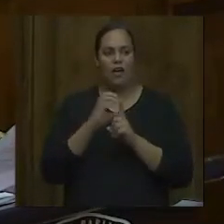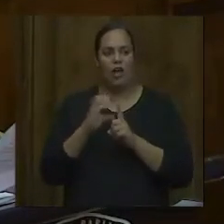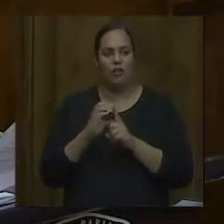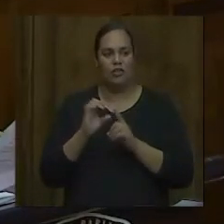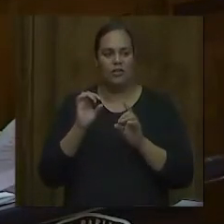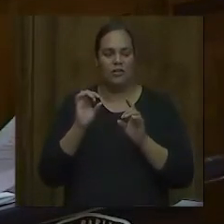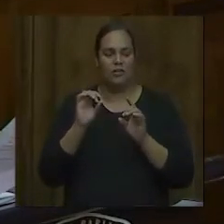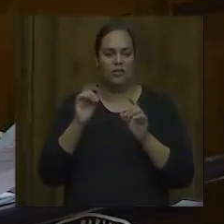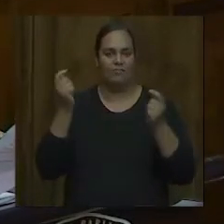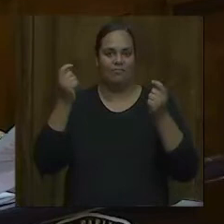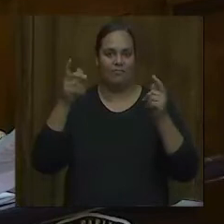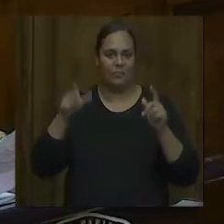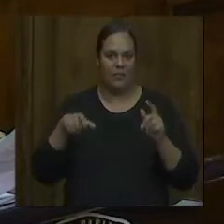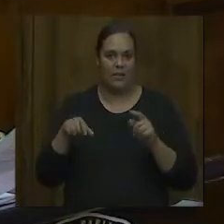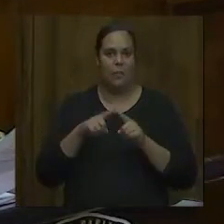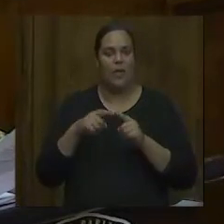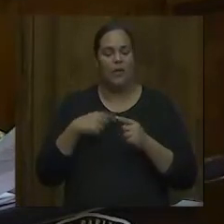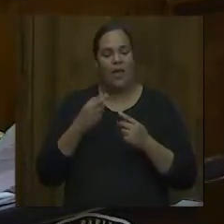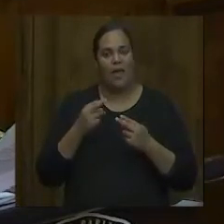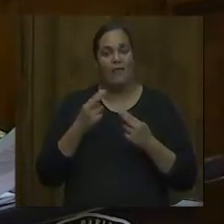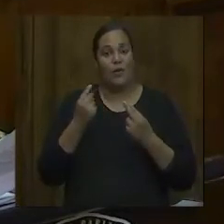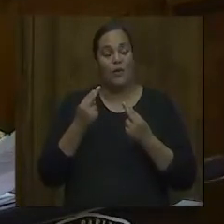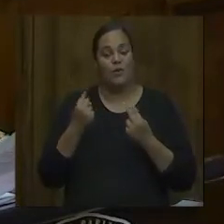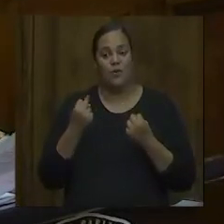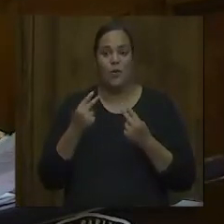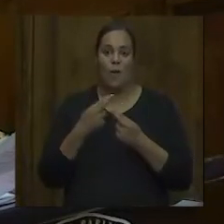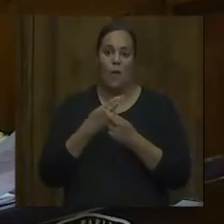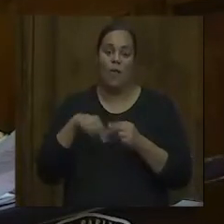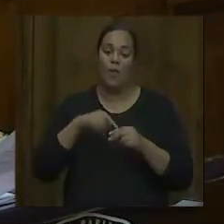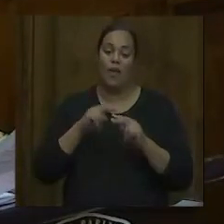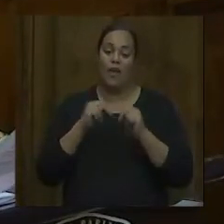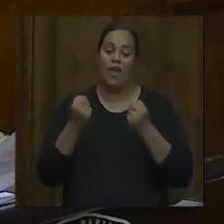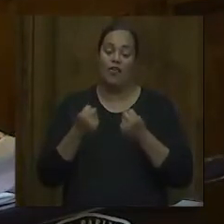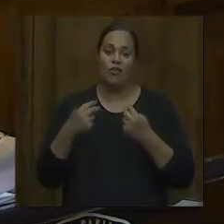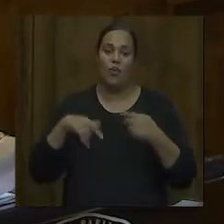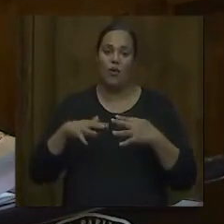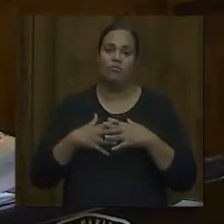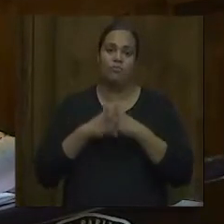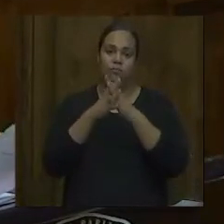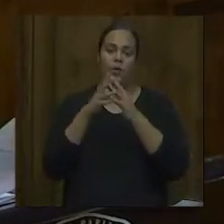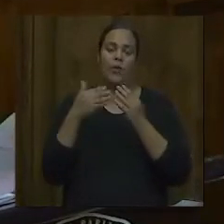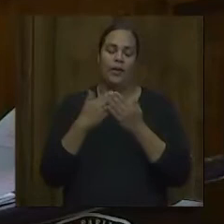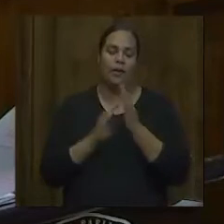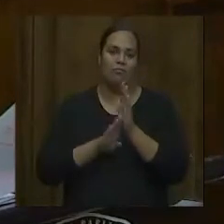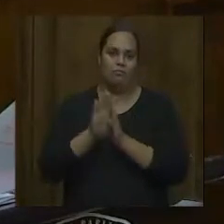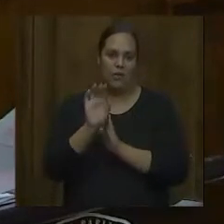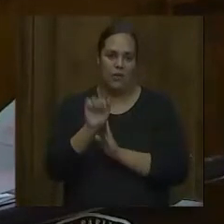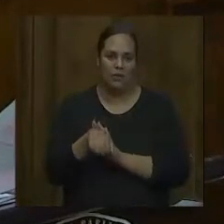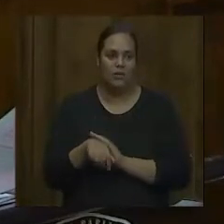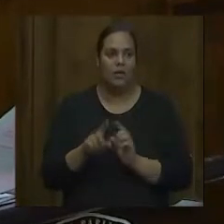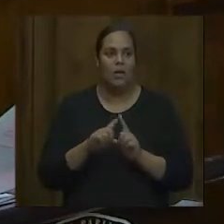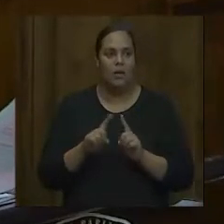people are in dire need of renewed hope that as a nation we are united in our will to flourish and progress.